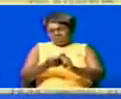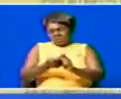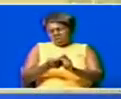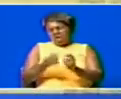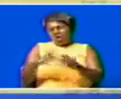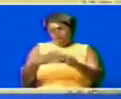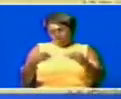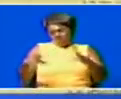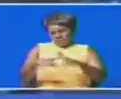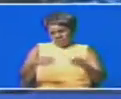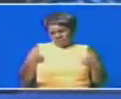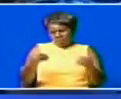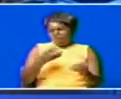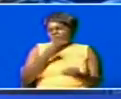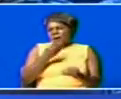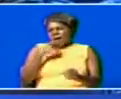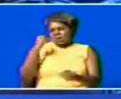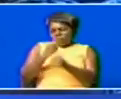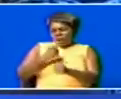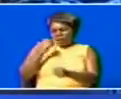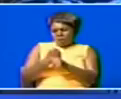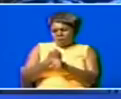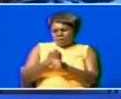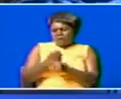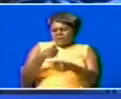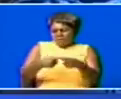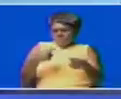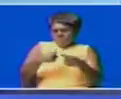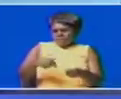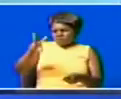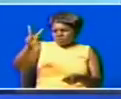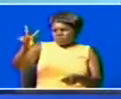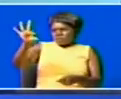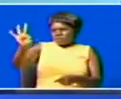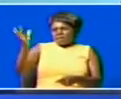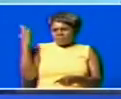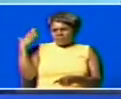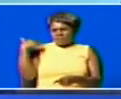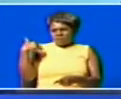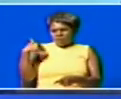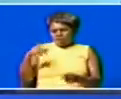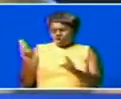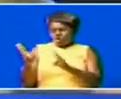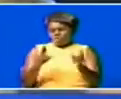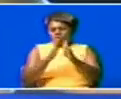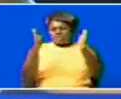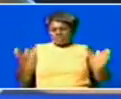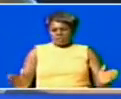more comfortable for the man who has worked here for 23 years. Nilikuwa nakaa meza ya